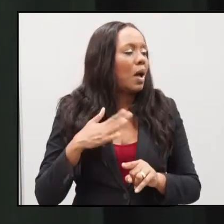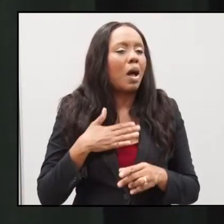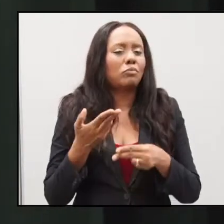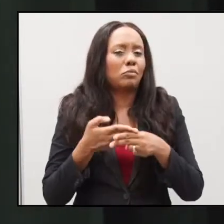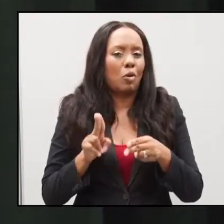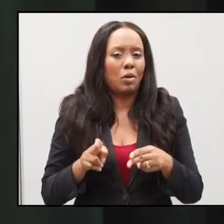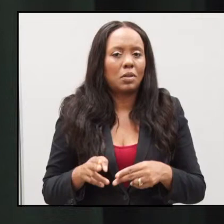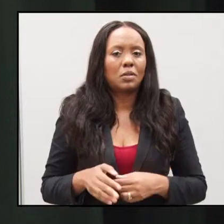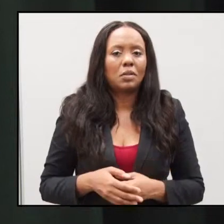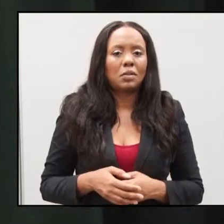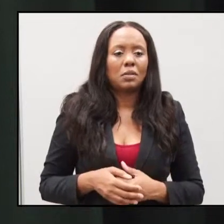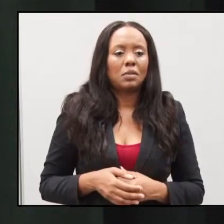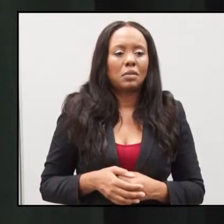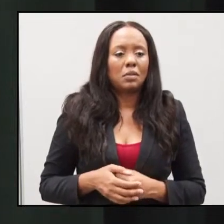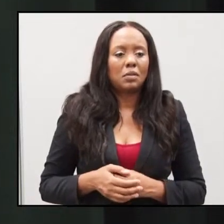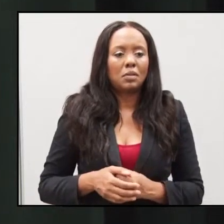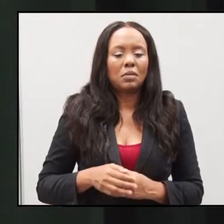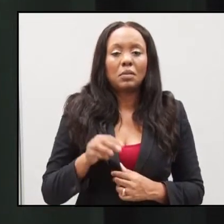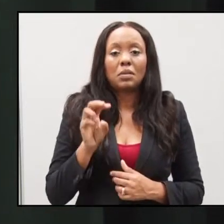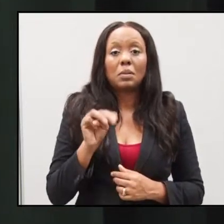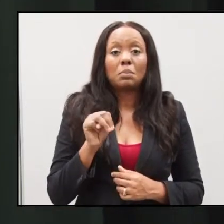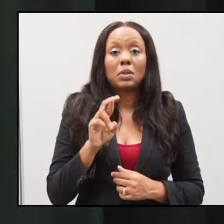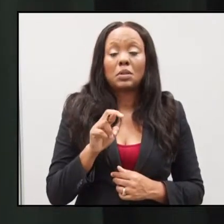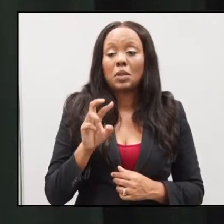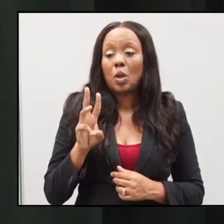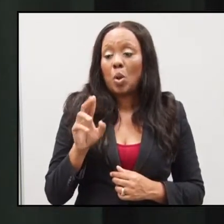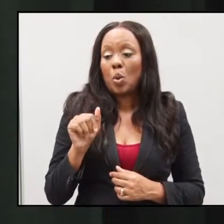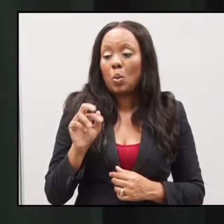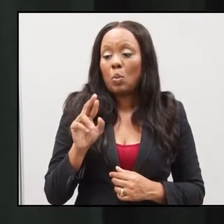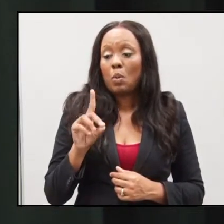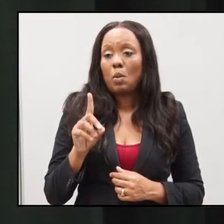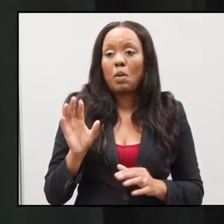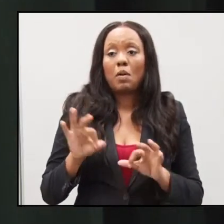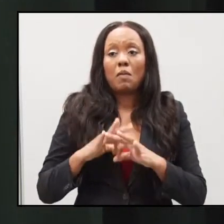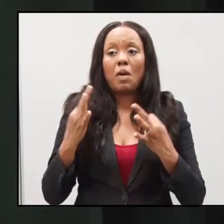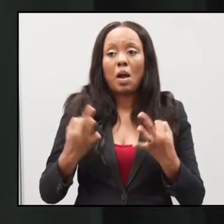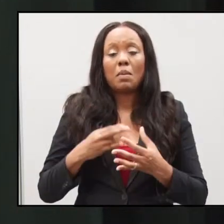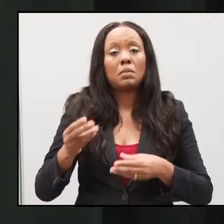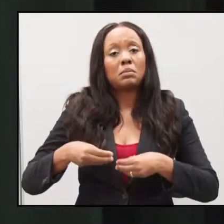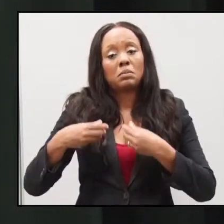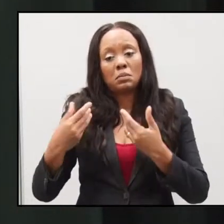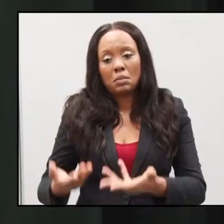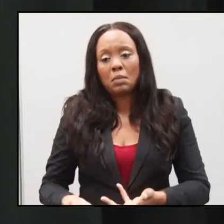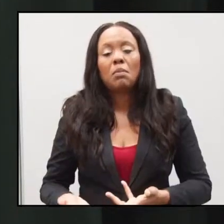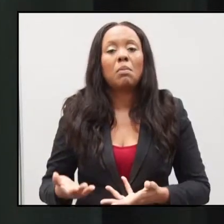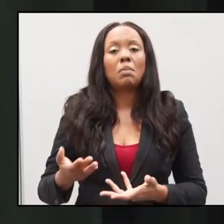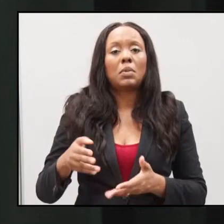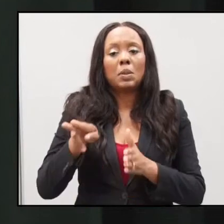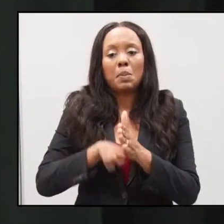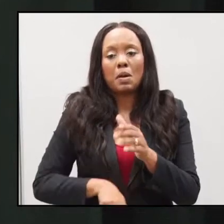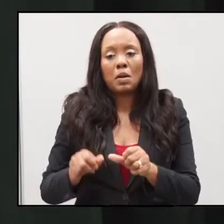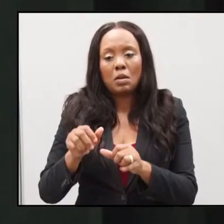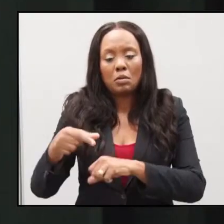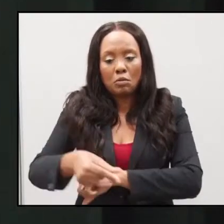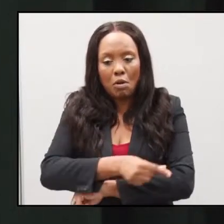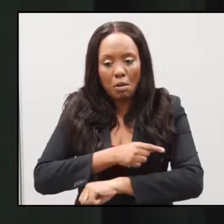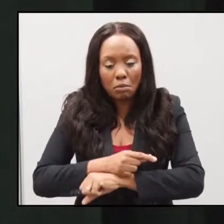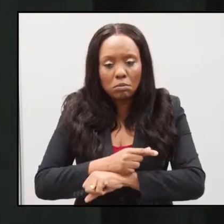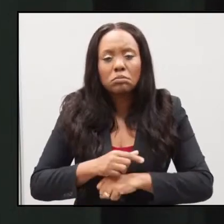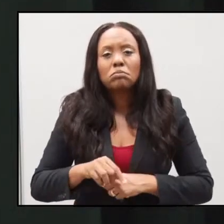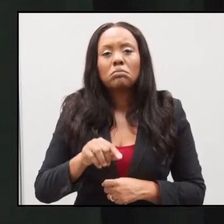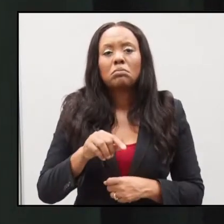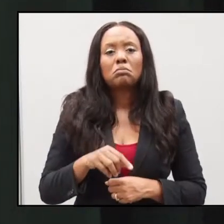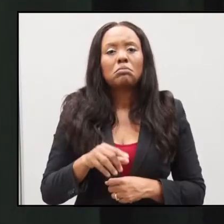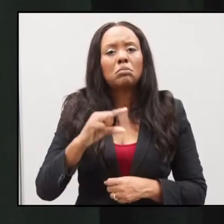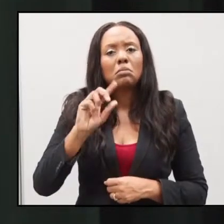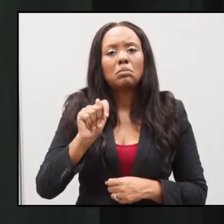To Mr. Ward and the Ward family for donating the burial ground to the museum in the 1990s. To Sir Trevor Carmichael as president for